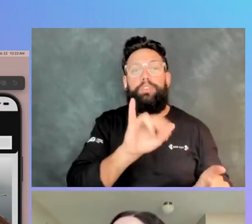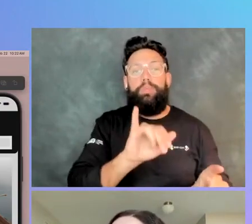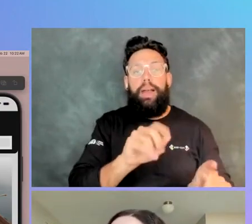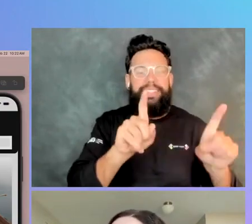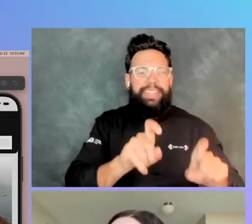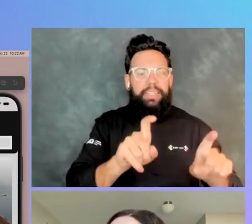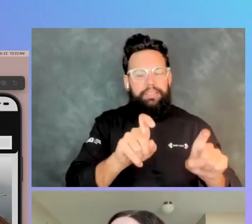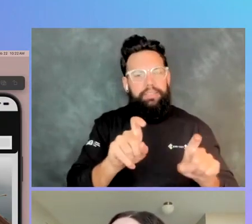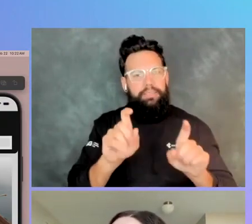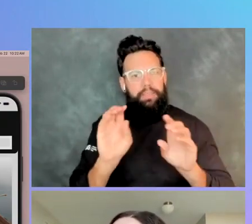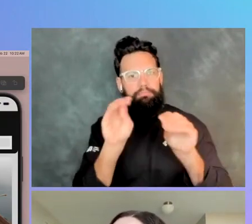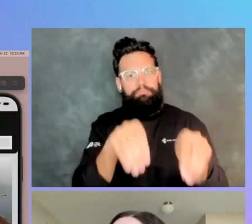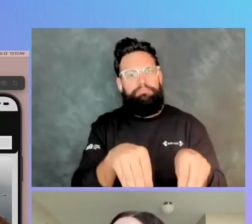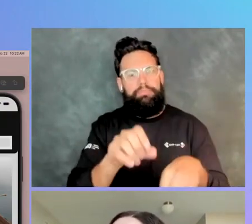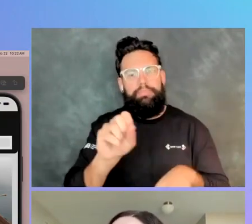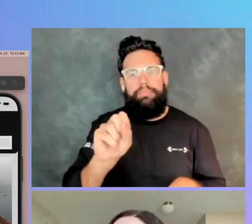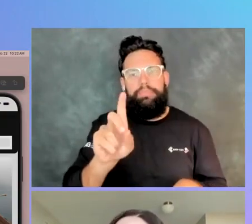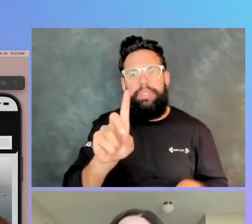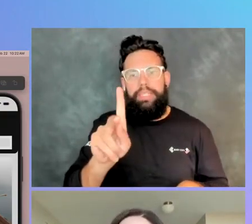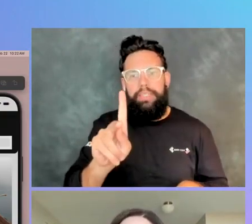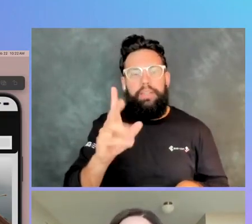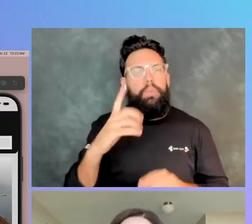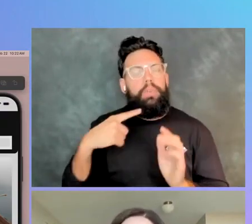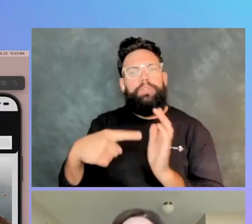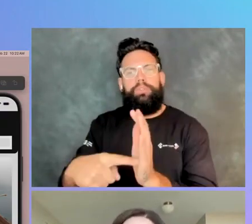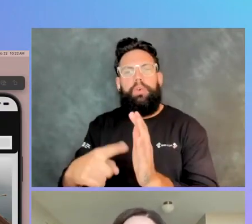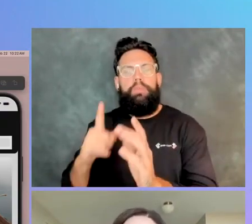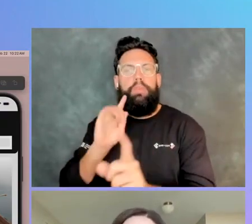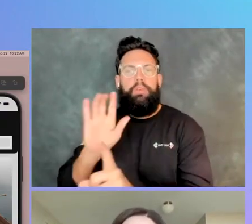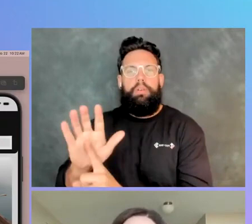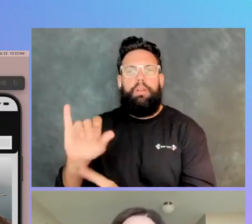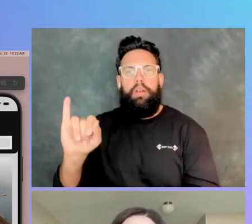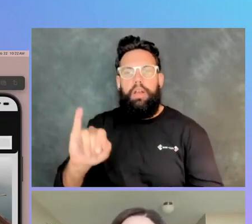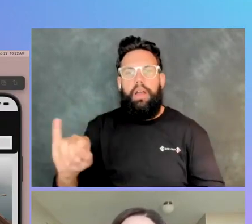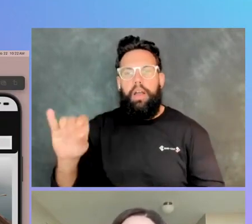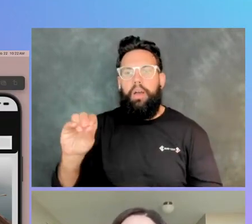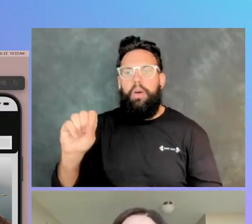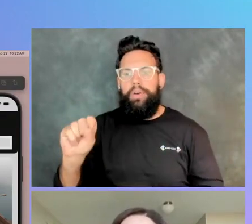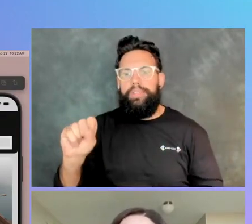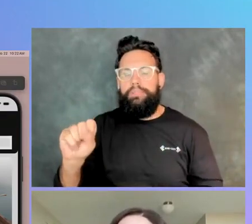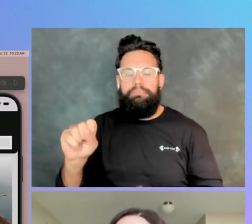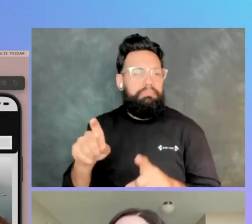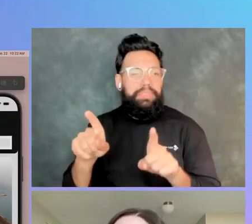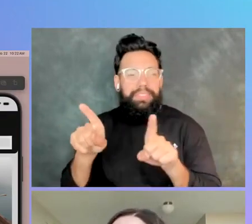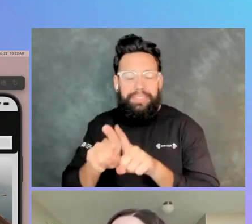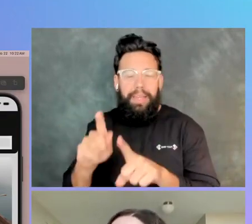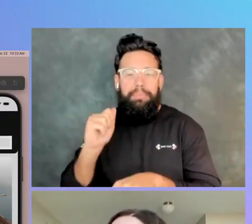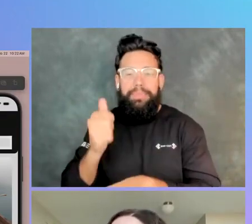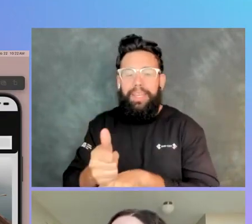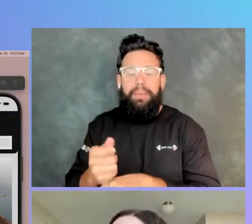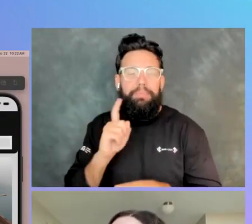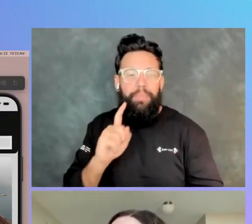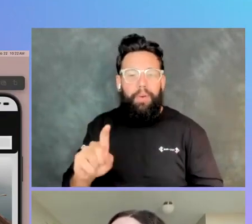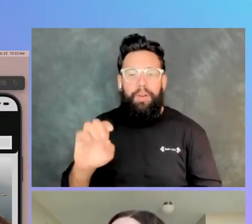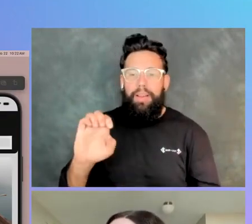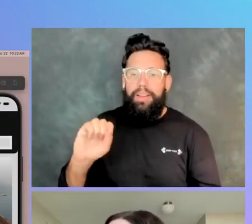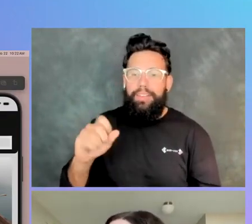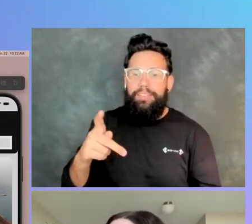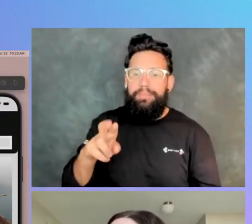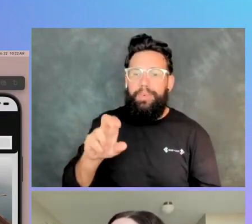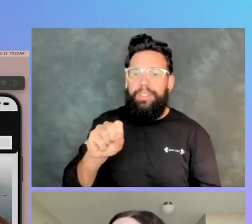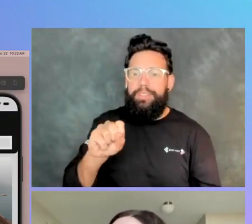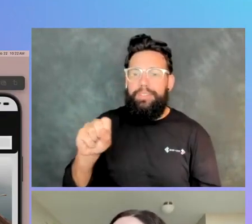SDKs. So I'm going to show this on iOS. It's very similar how you would set this up for either Espresso or UI Automator on the Android side. This